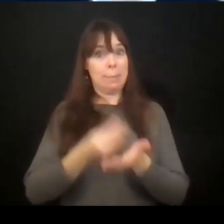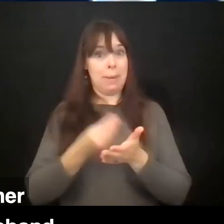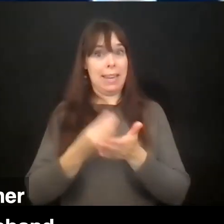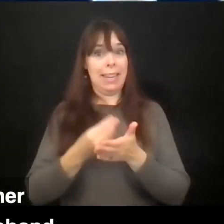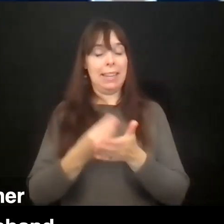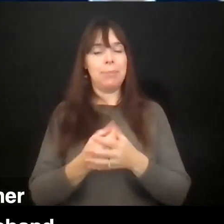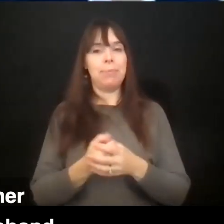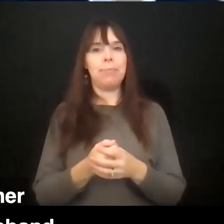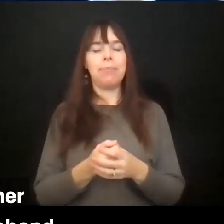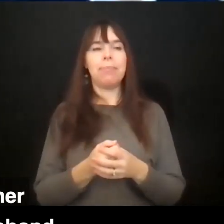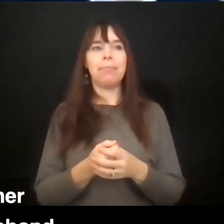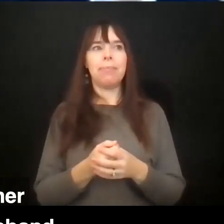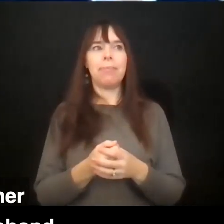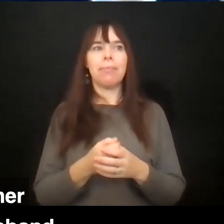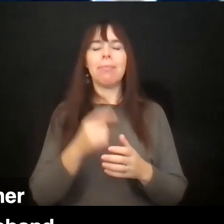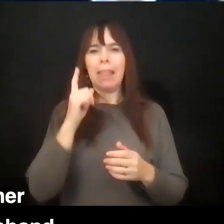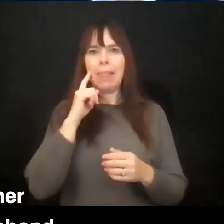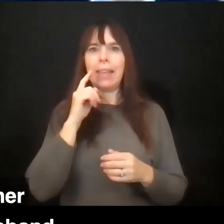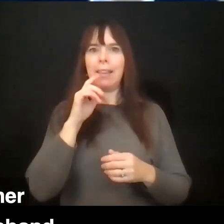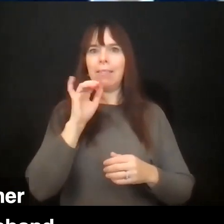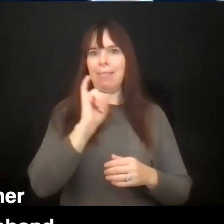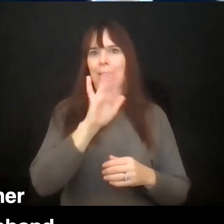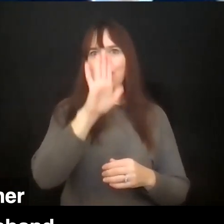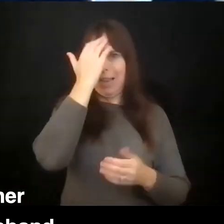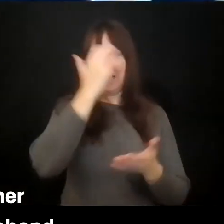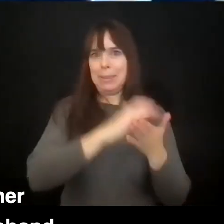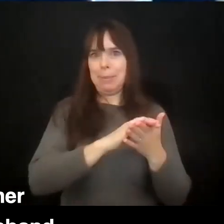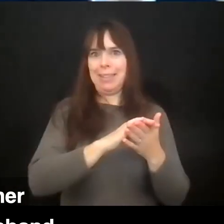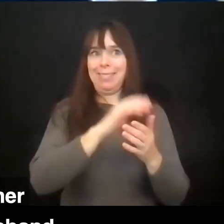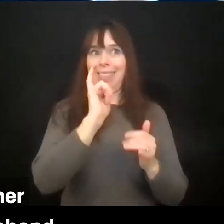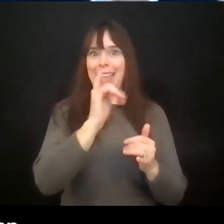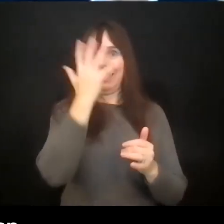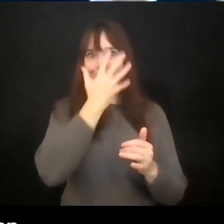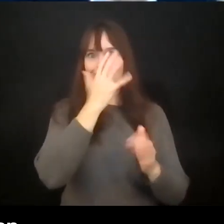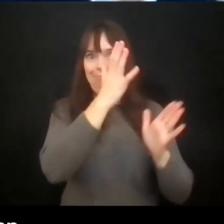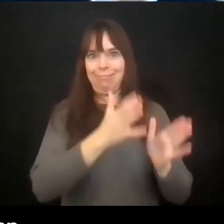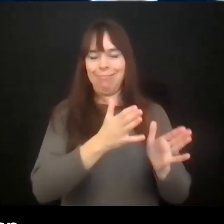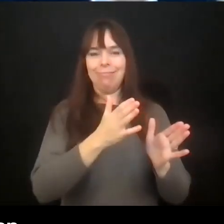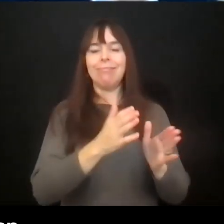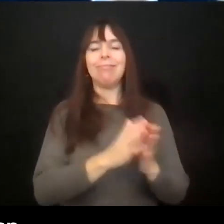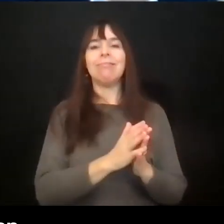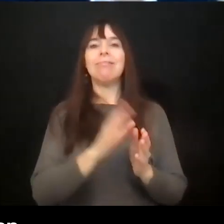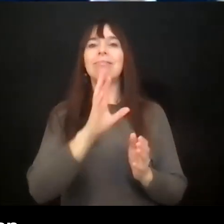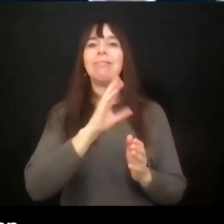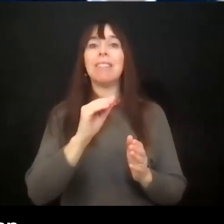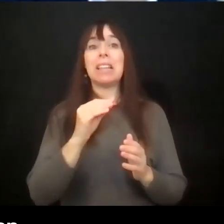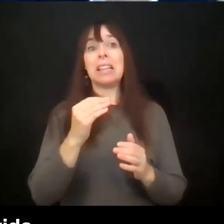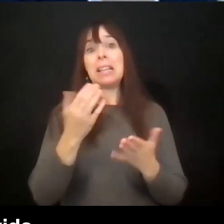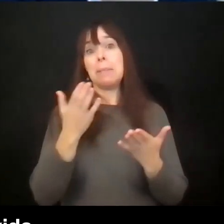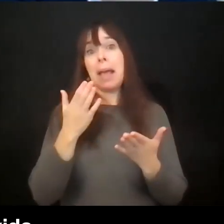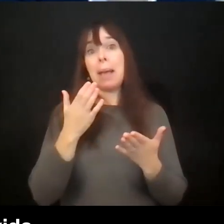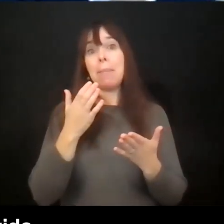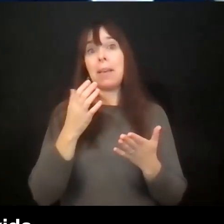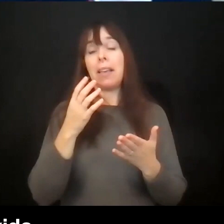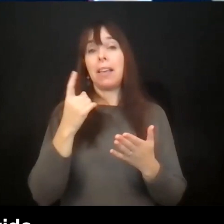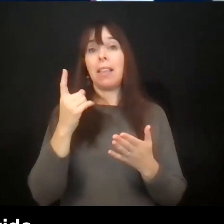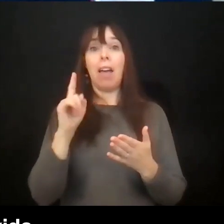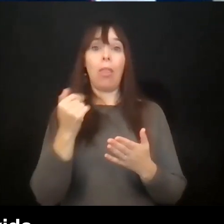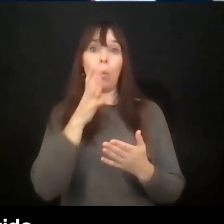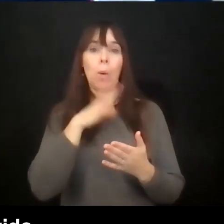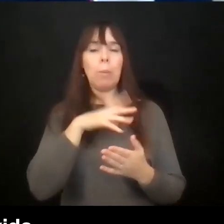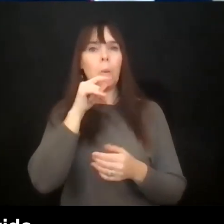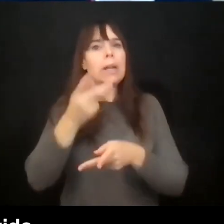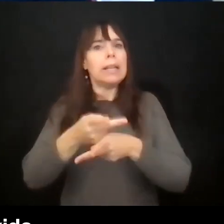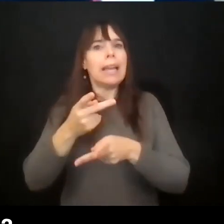I understand this is her husband, her actual husband, and this might have been the woman who took care